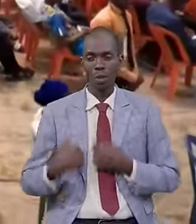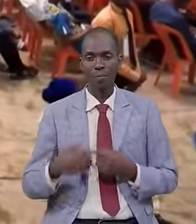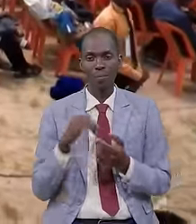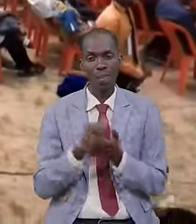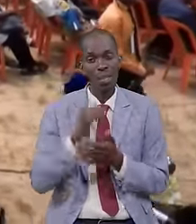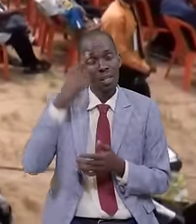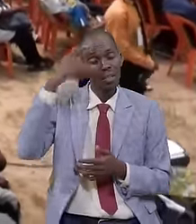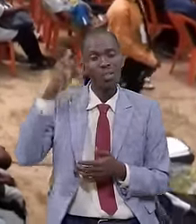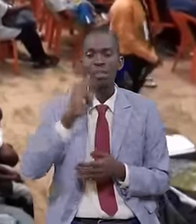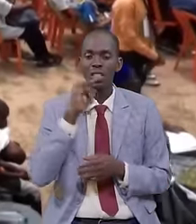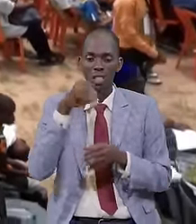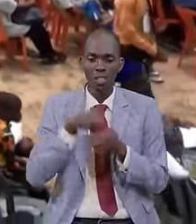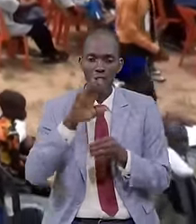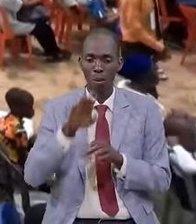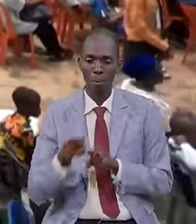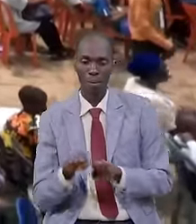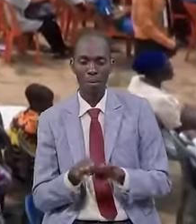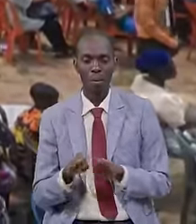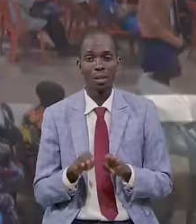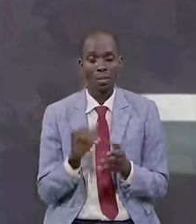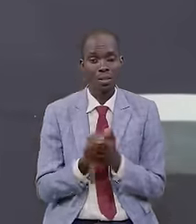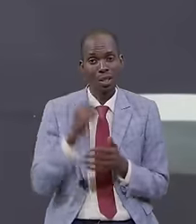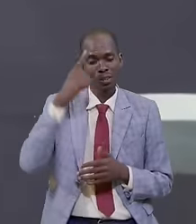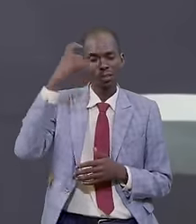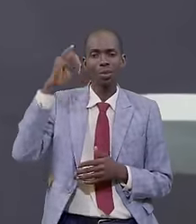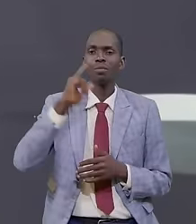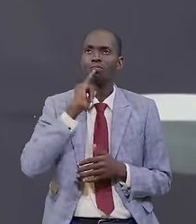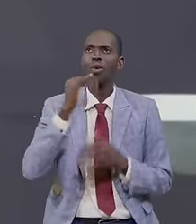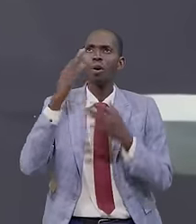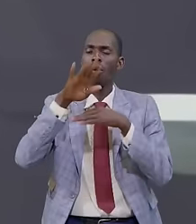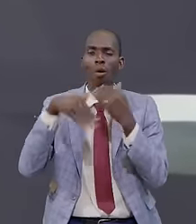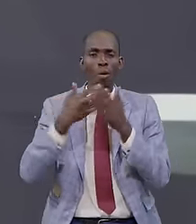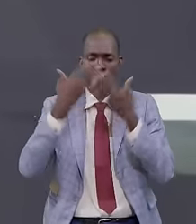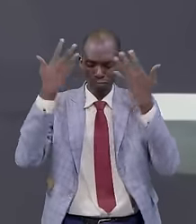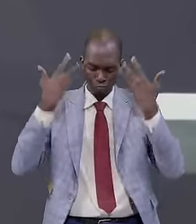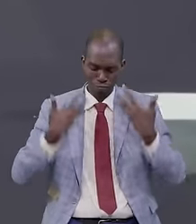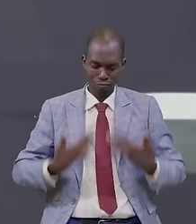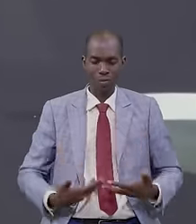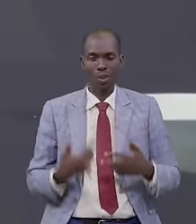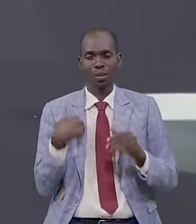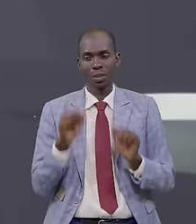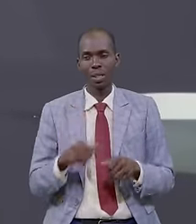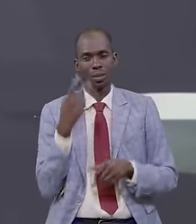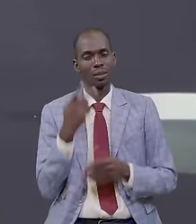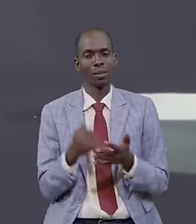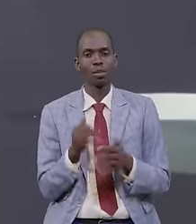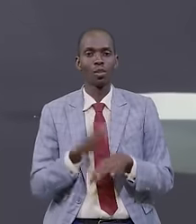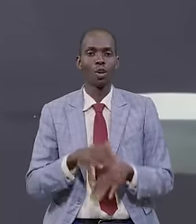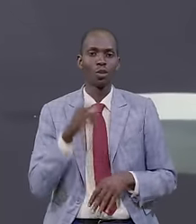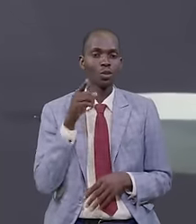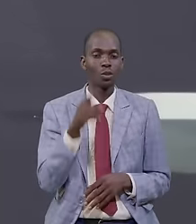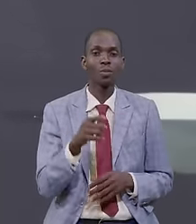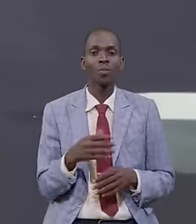dream is all over you. Let's kill the dreamer and see what will become